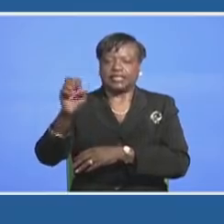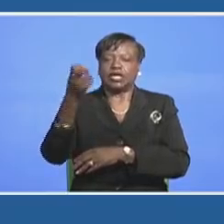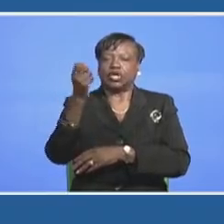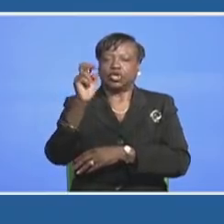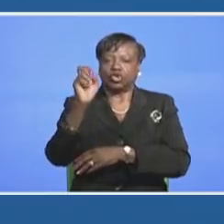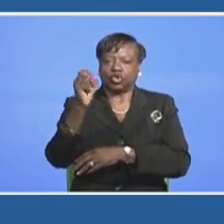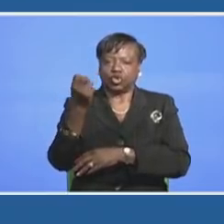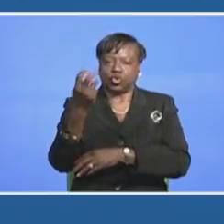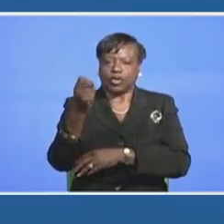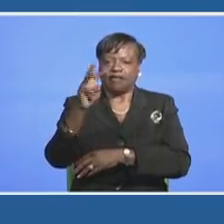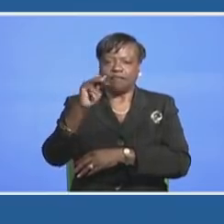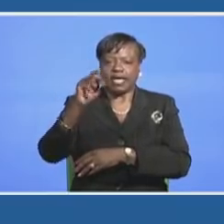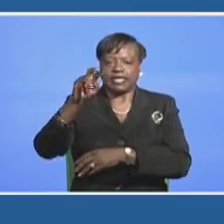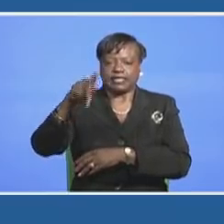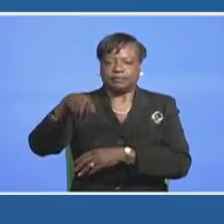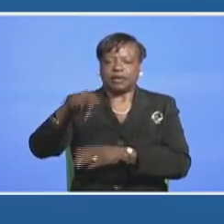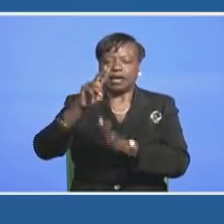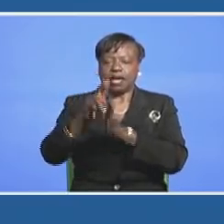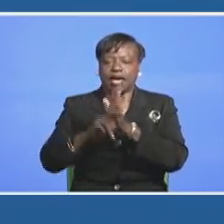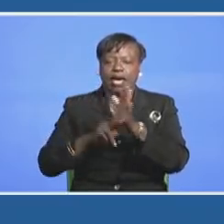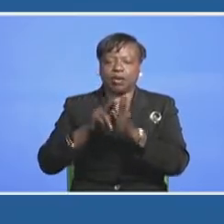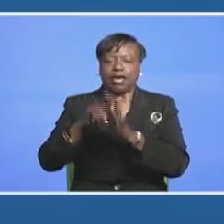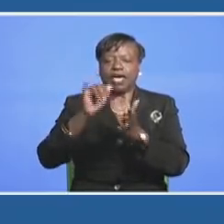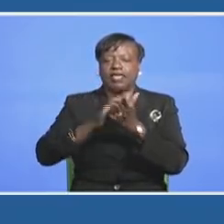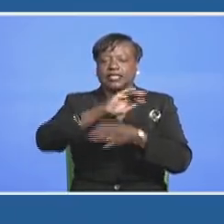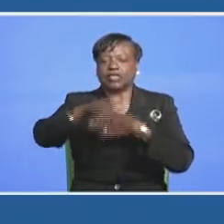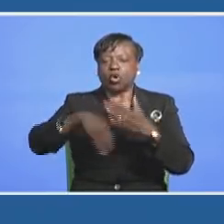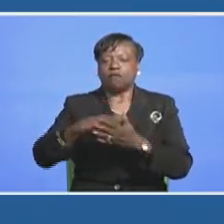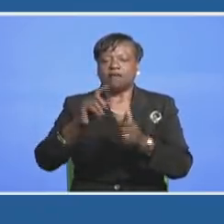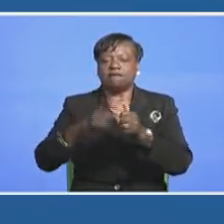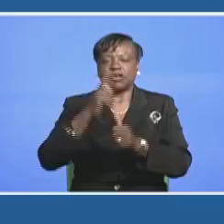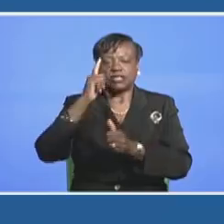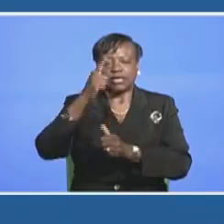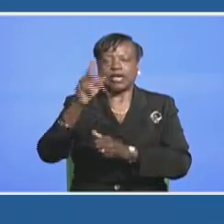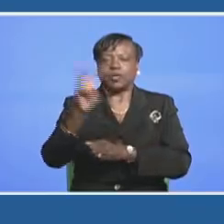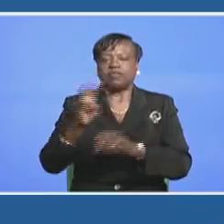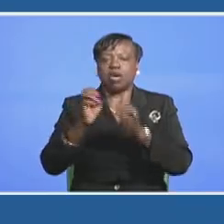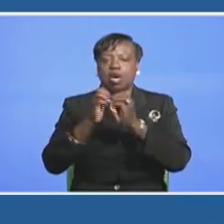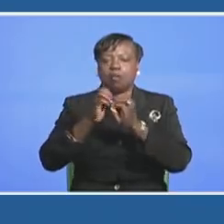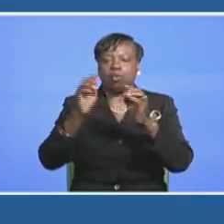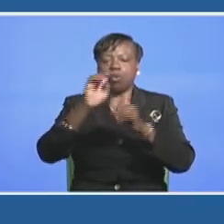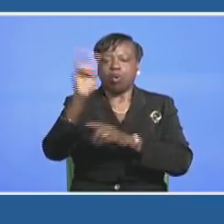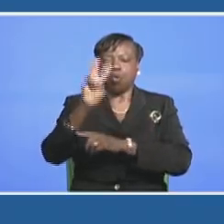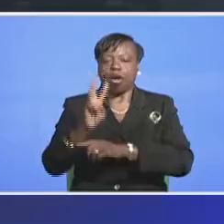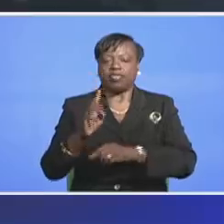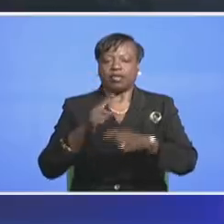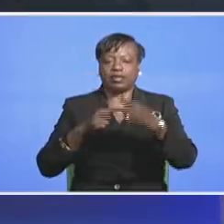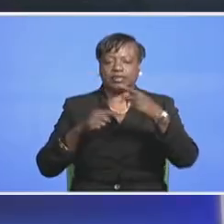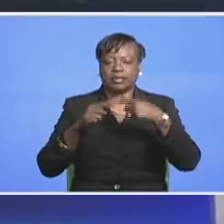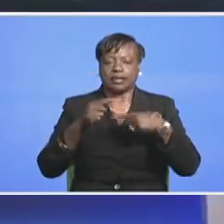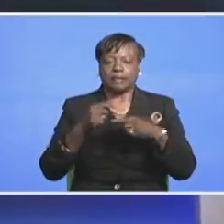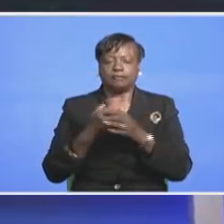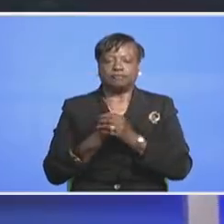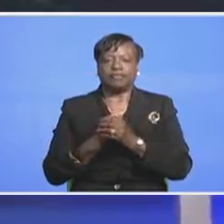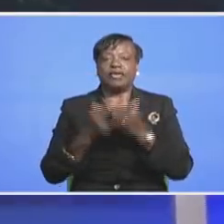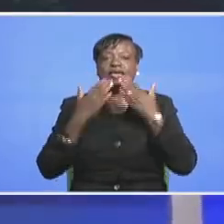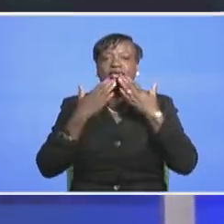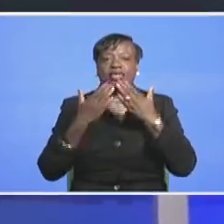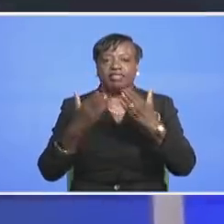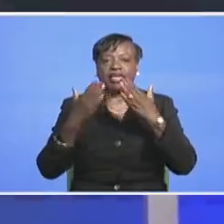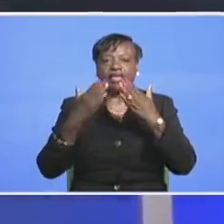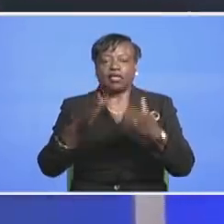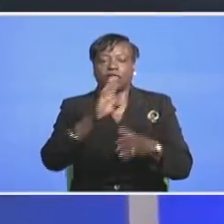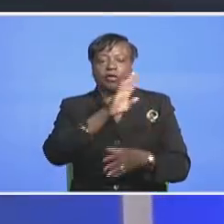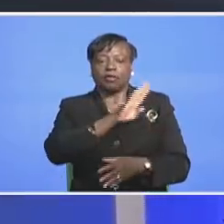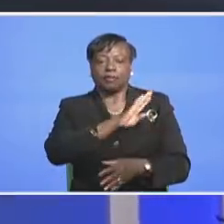inches, and it is steady. That's going to do it for your first look at 1 at 6. Stay tuned, more weather is still to come. Thanks a lot,